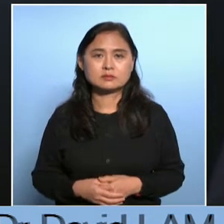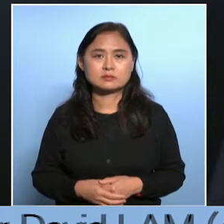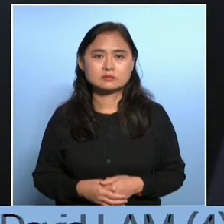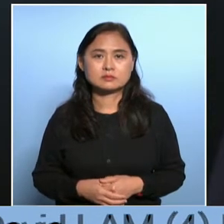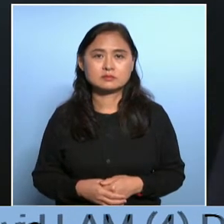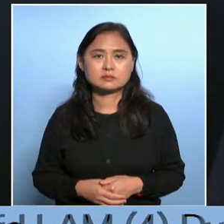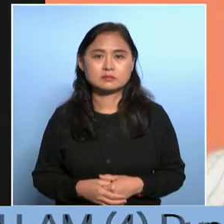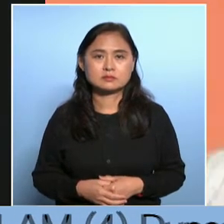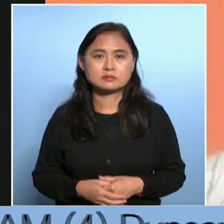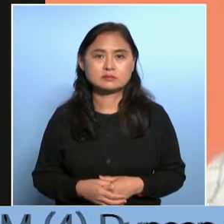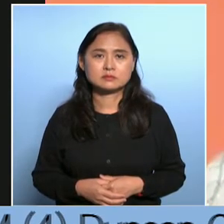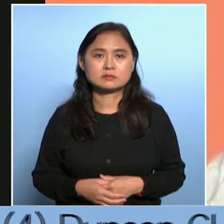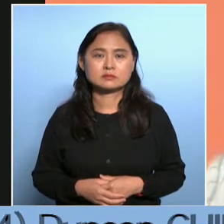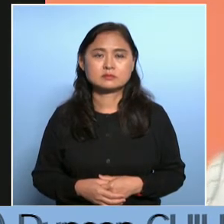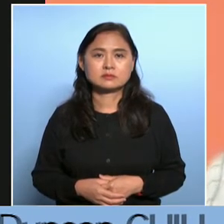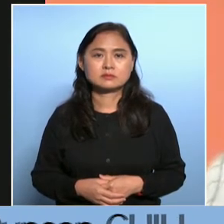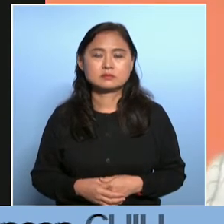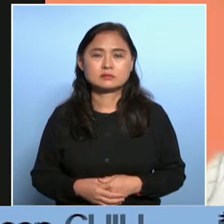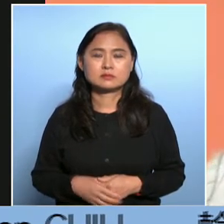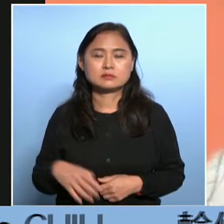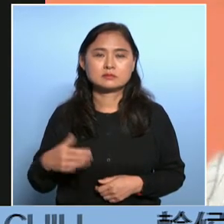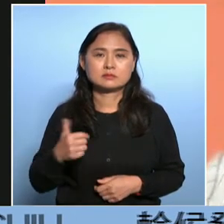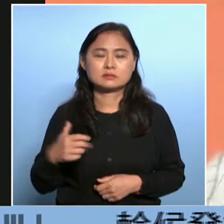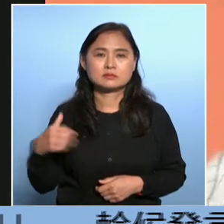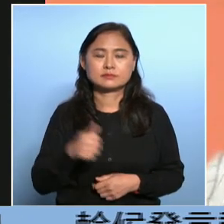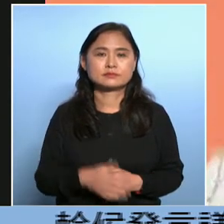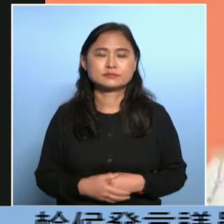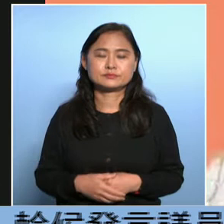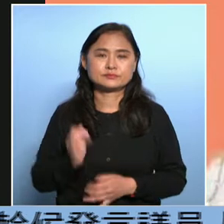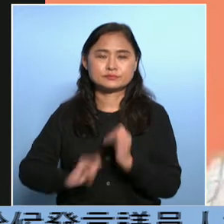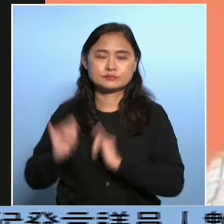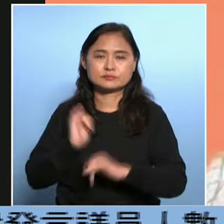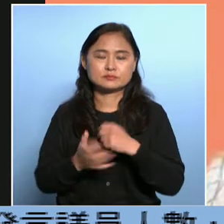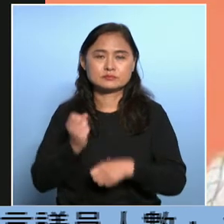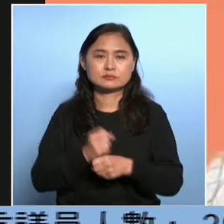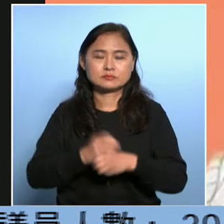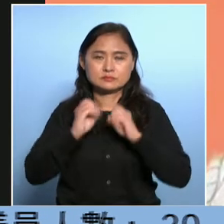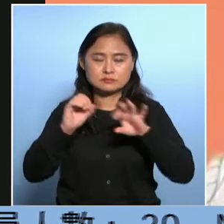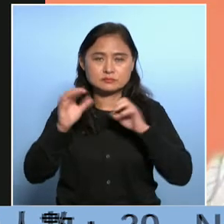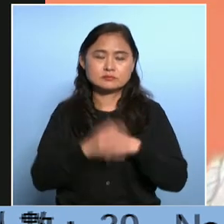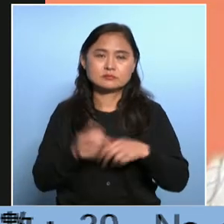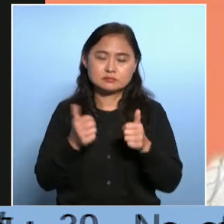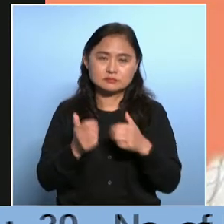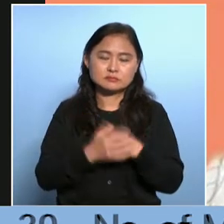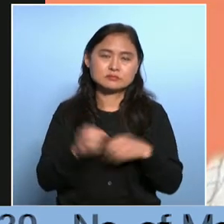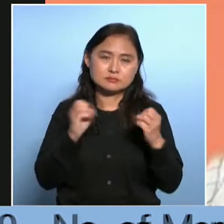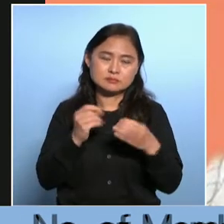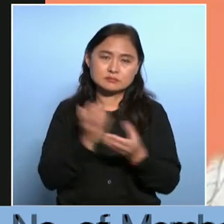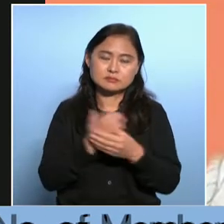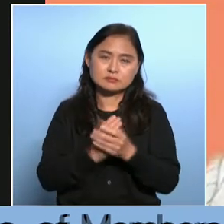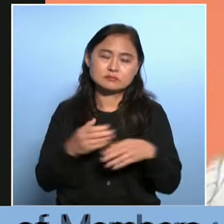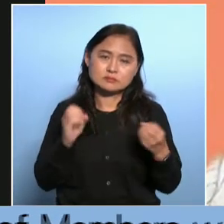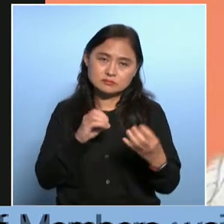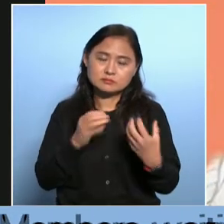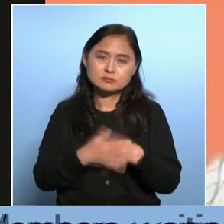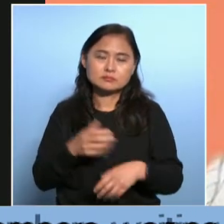submit. Ms. Chan Hoi-yan. Thank you, President. Well, traditionally, in